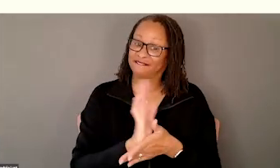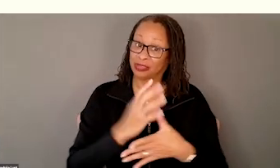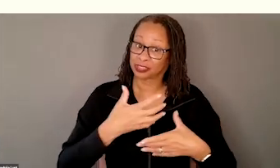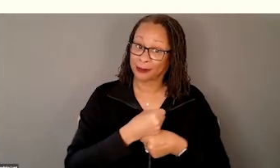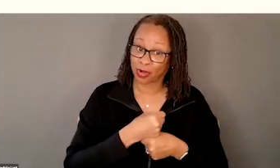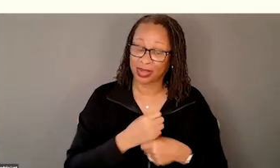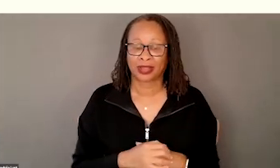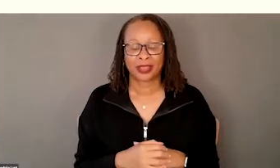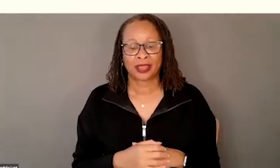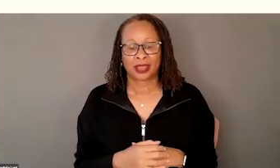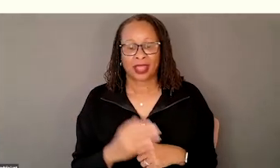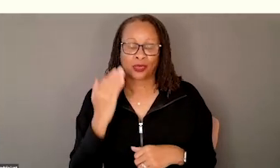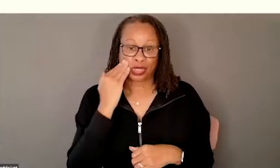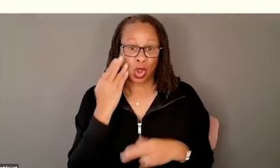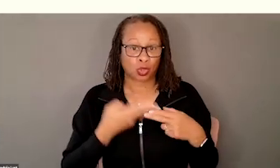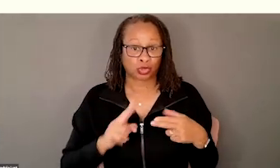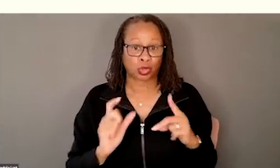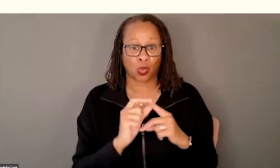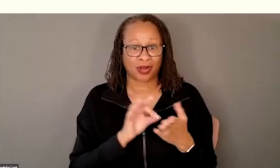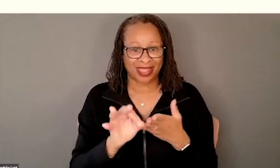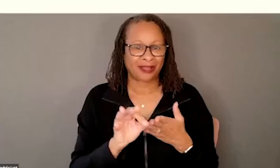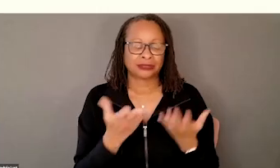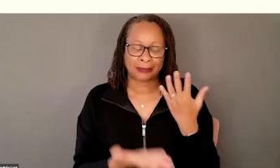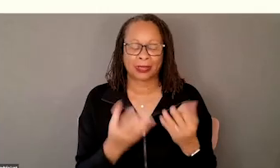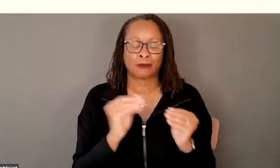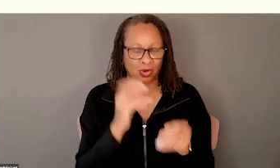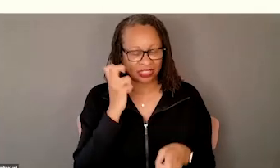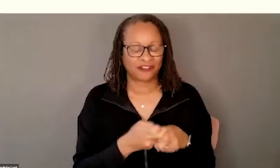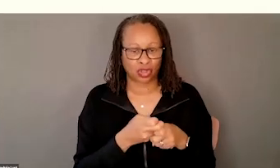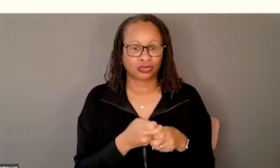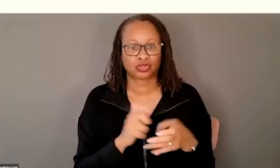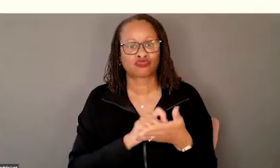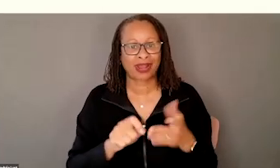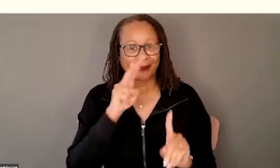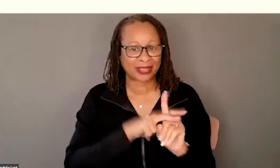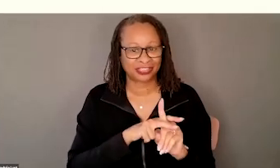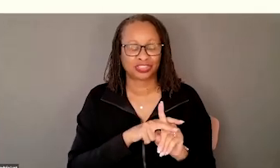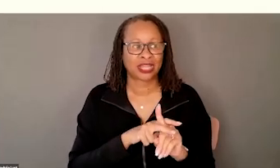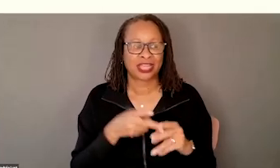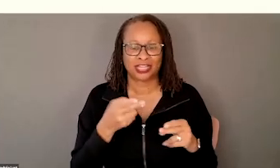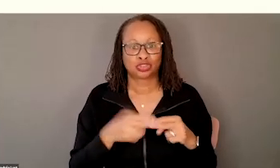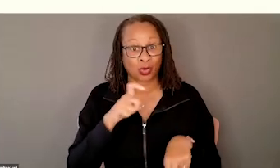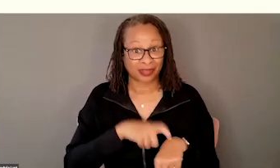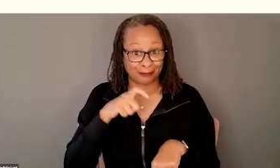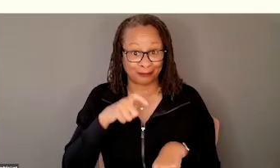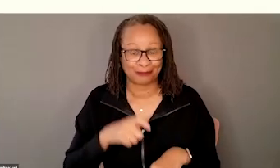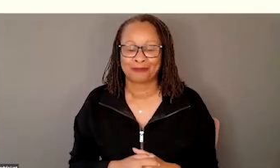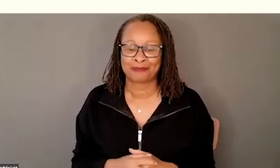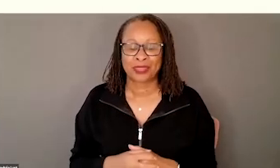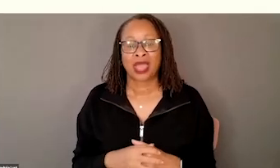a shorter word count might actually make it more difficult to write your application in a timely manner. There are also